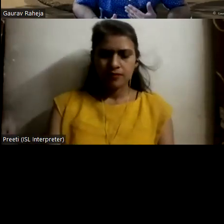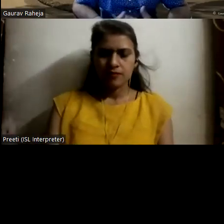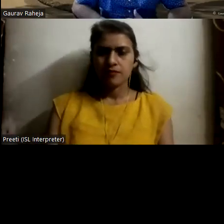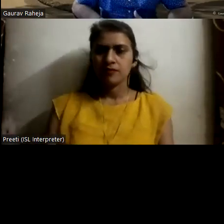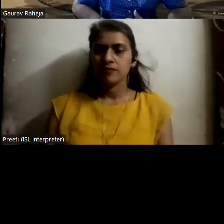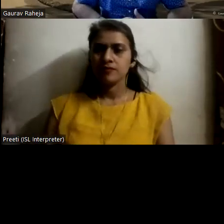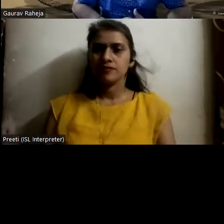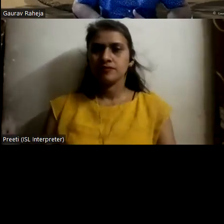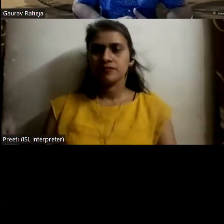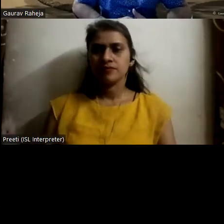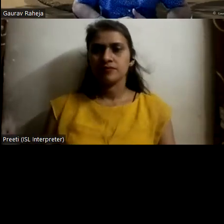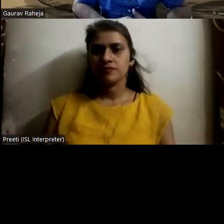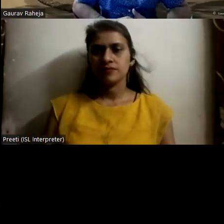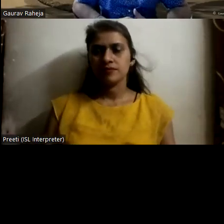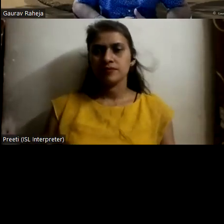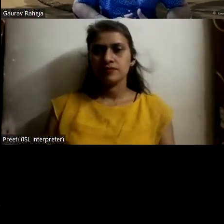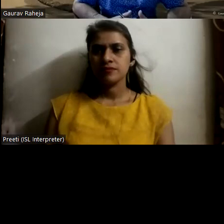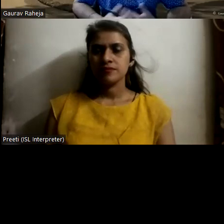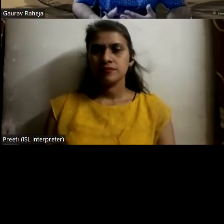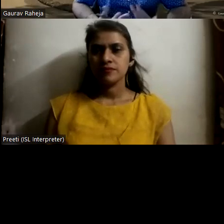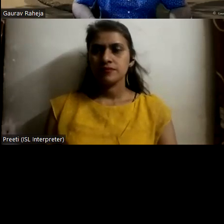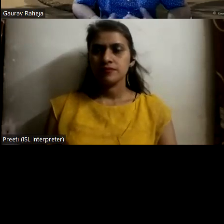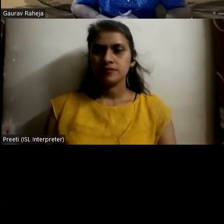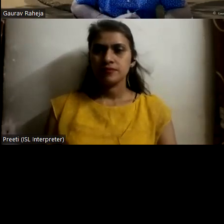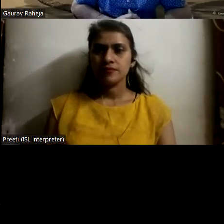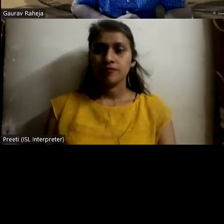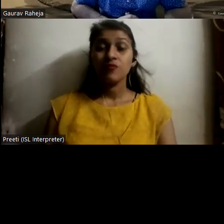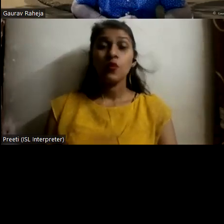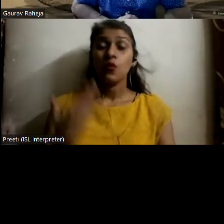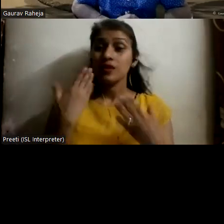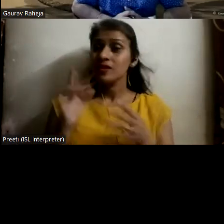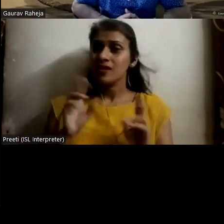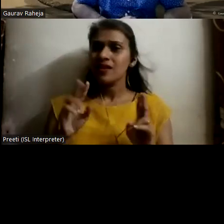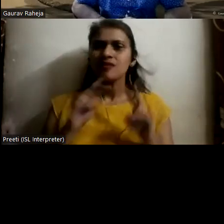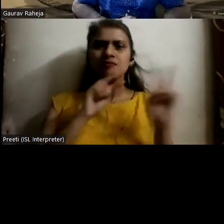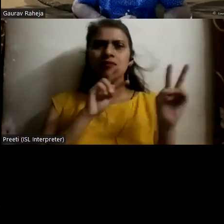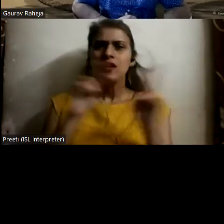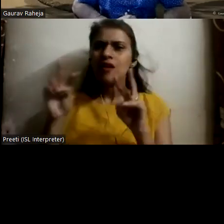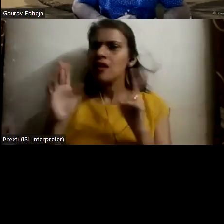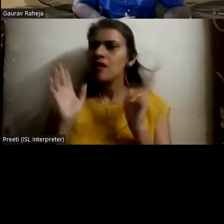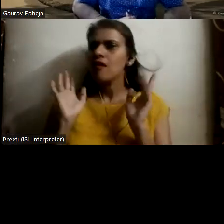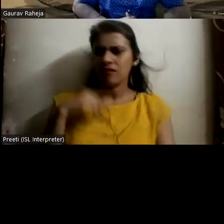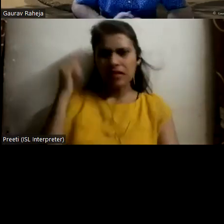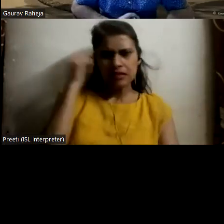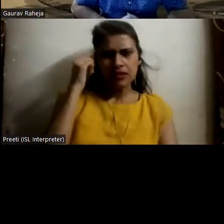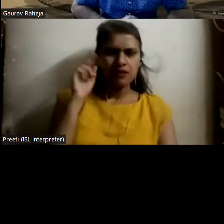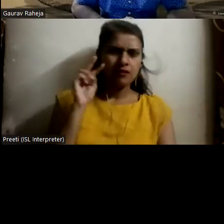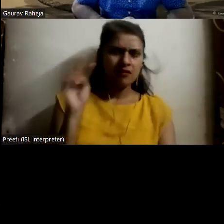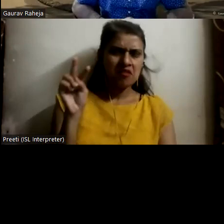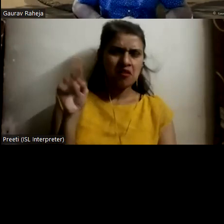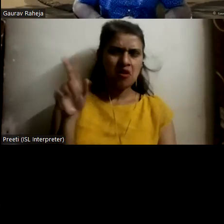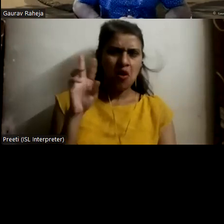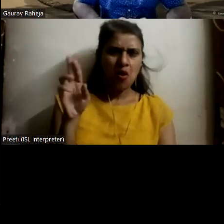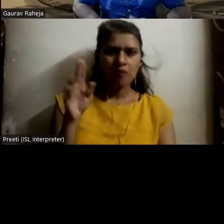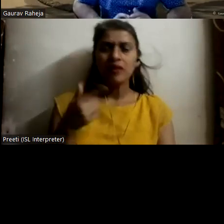these lenses. And what happens when you start seeing the world from a particular lens? You know, of course, if you choose a